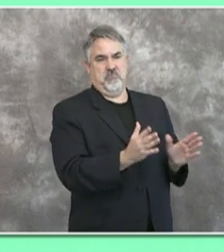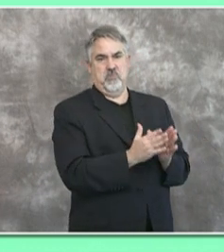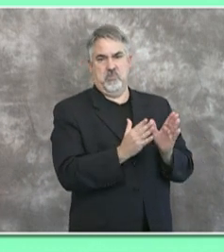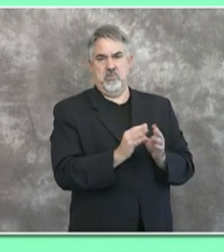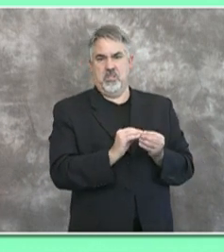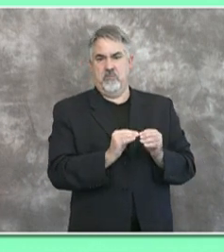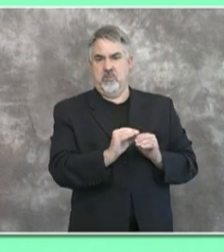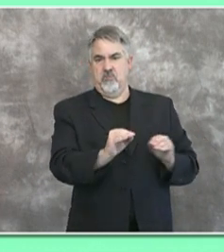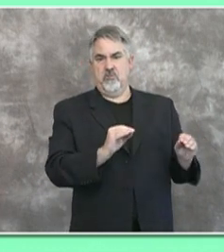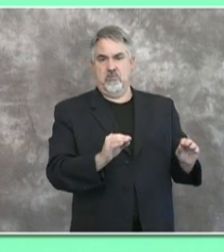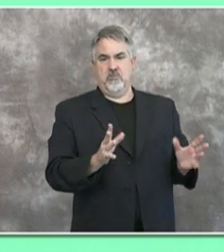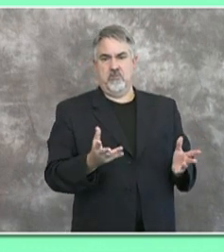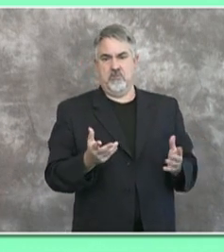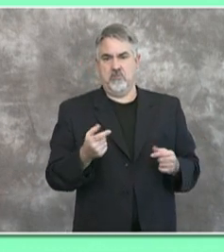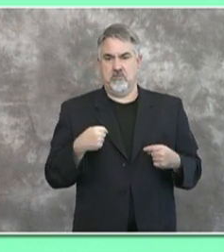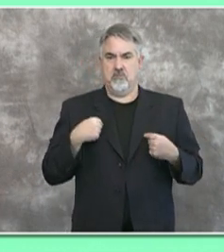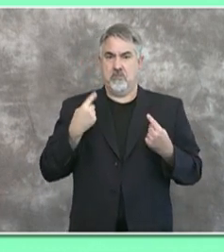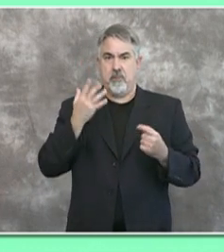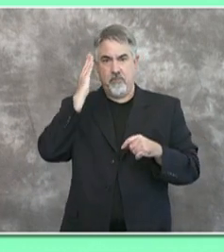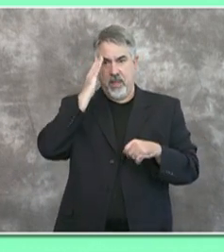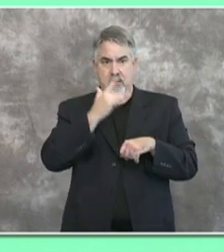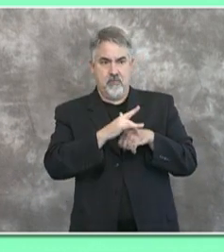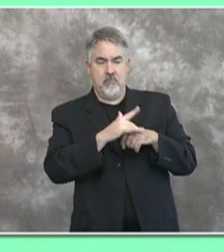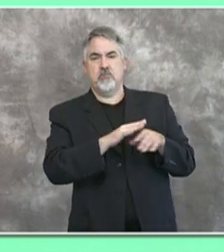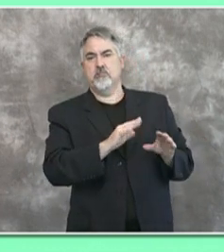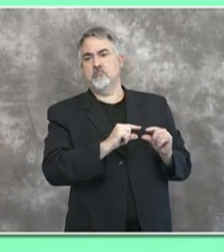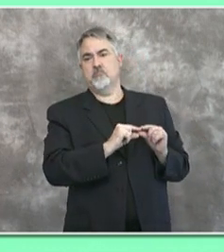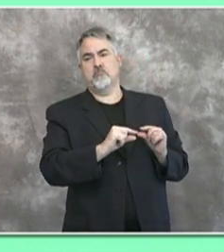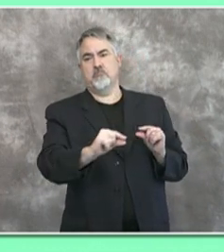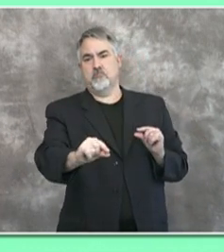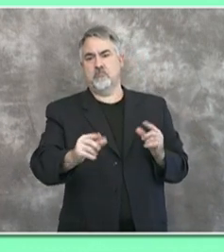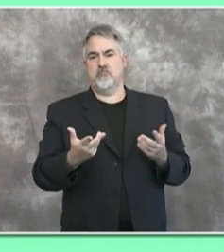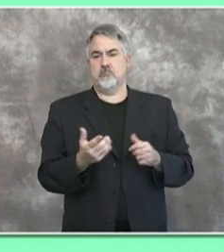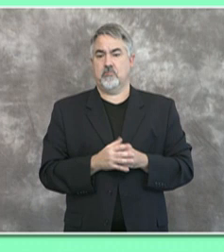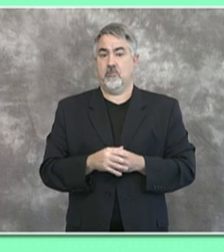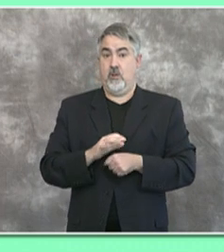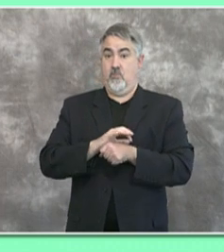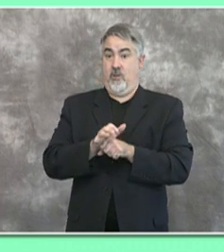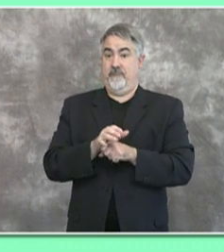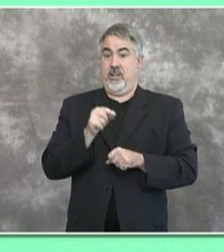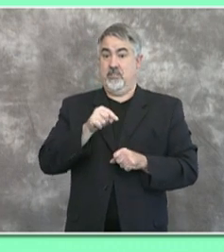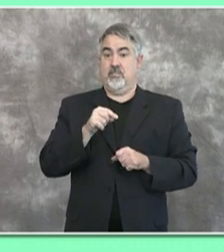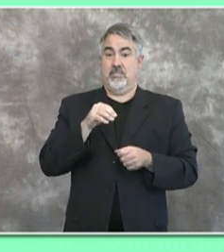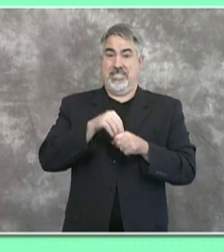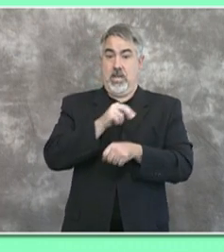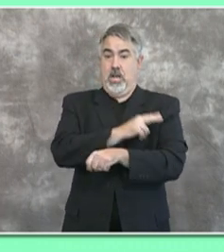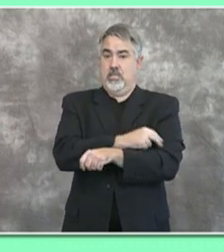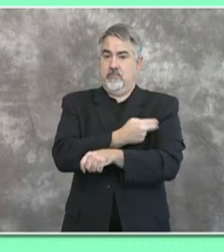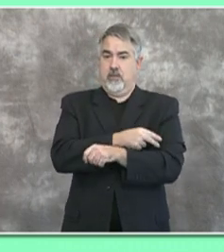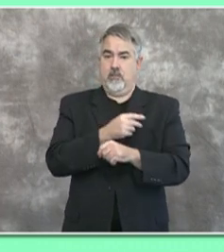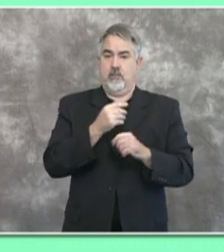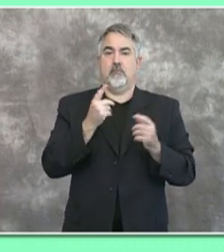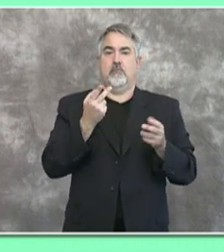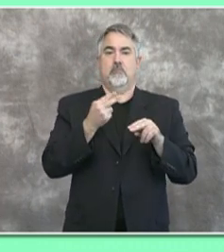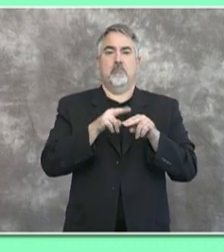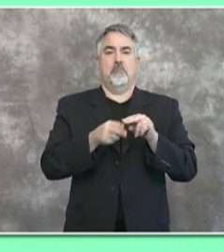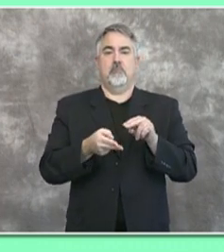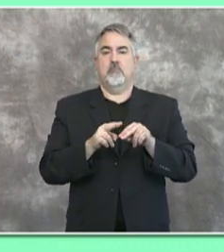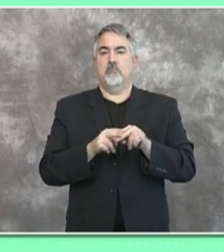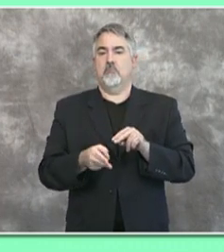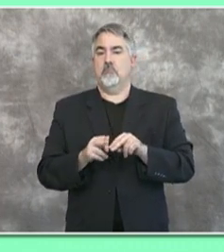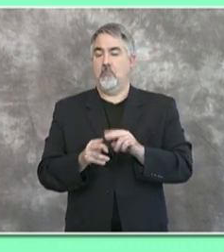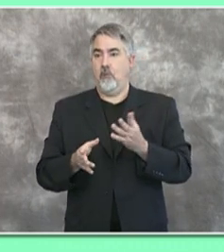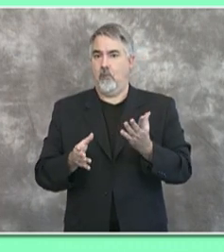level, the COVID-19 cases are slowly decreasing. So this is good news, and we will continue to monitor